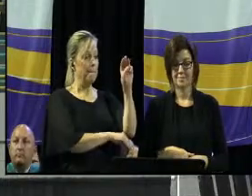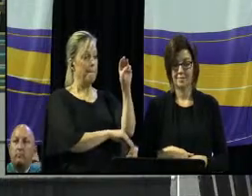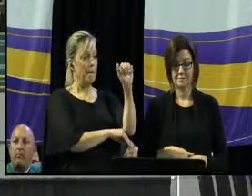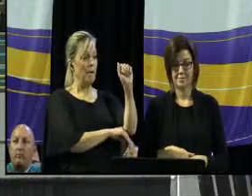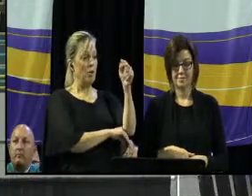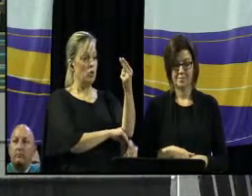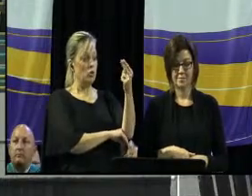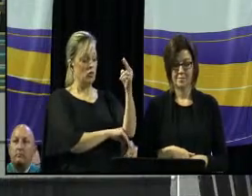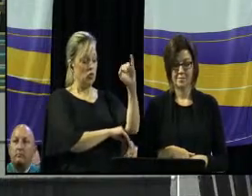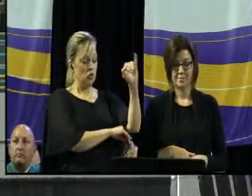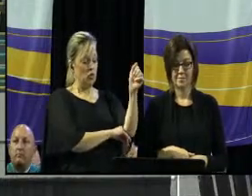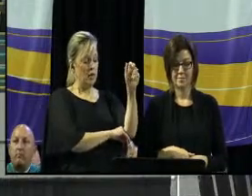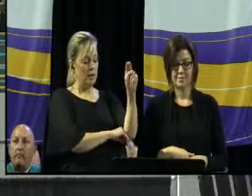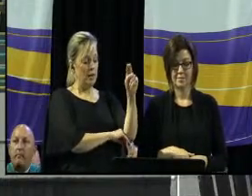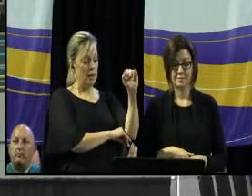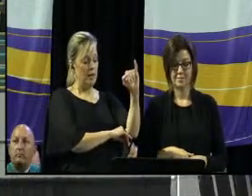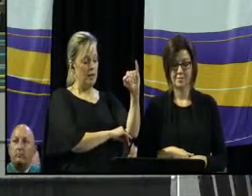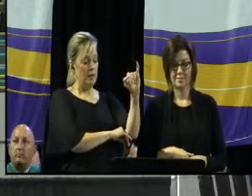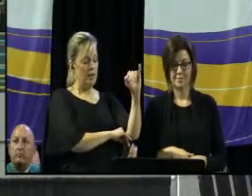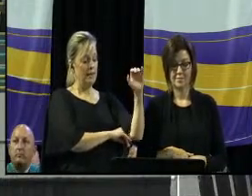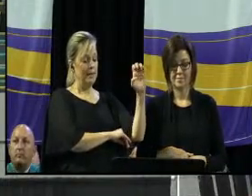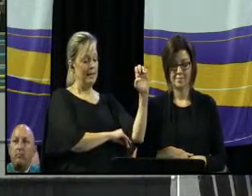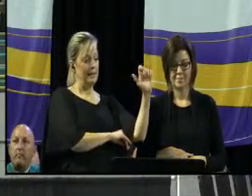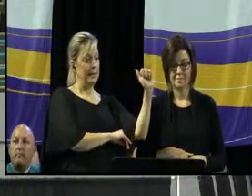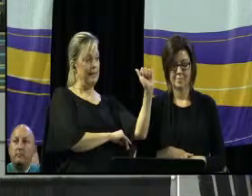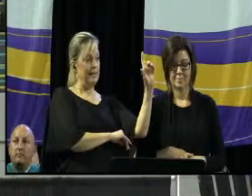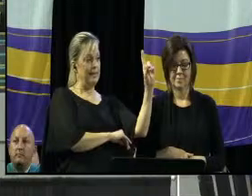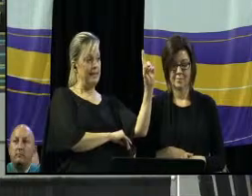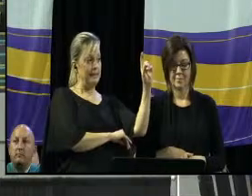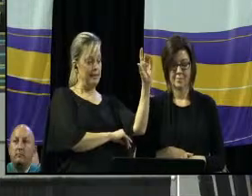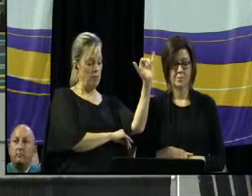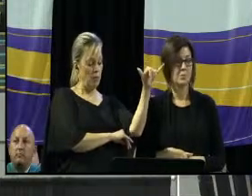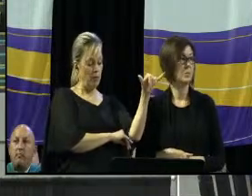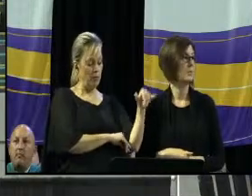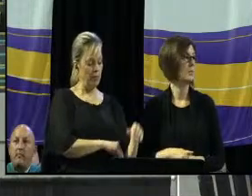Majane Trinice Edie.